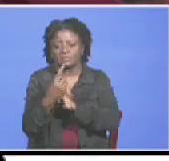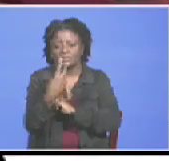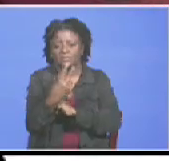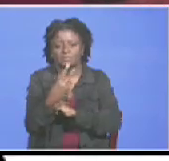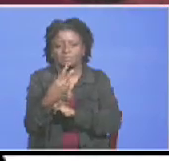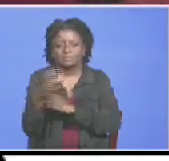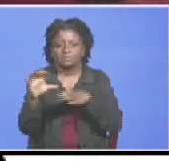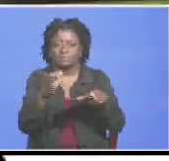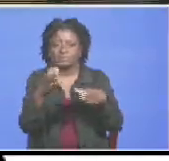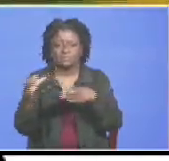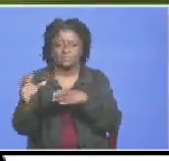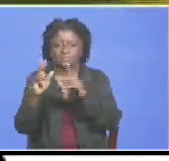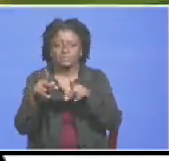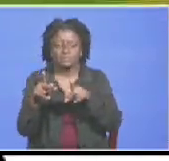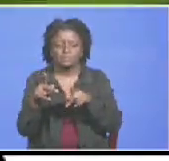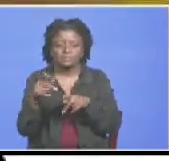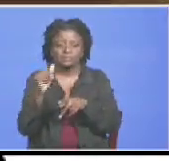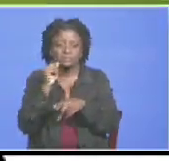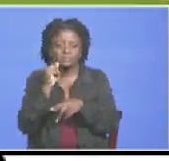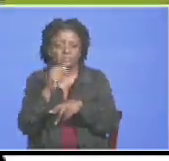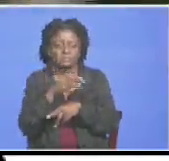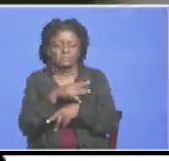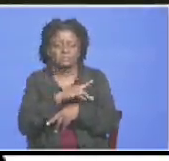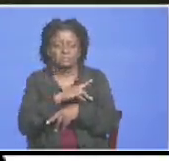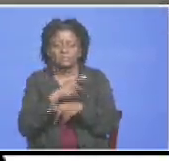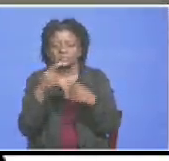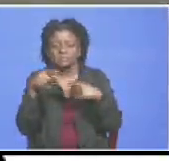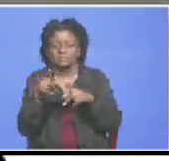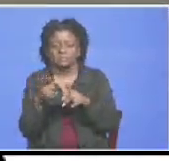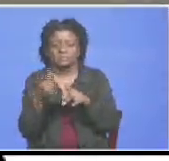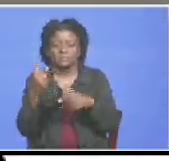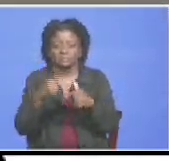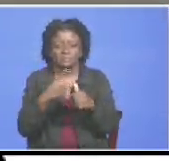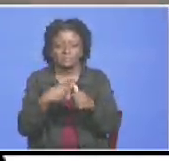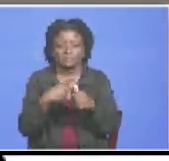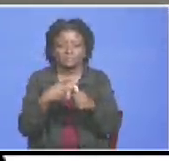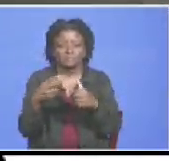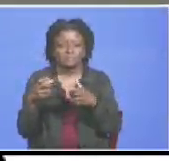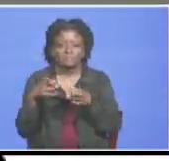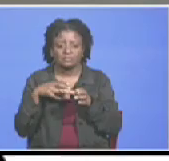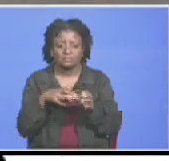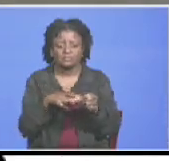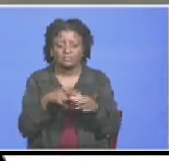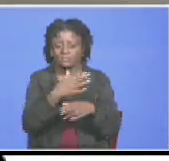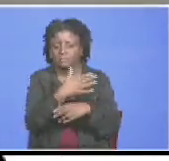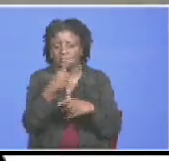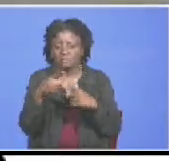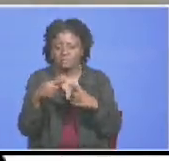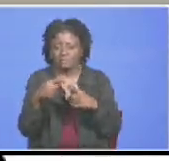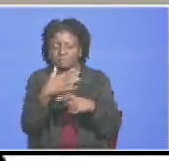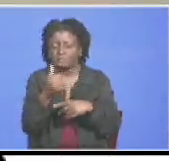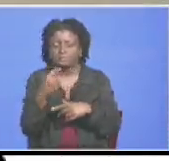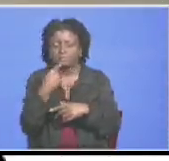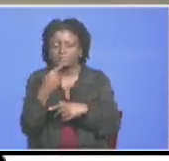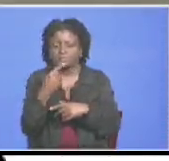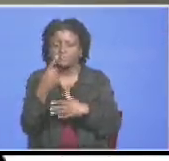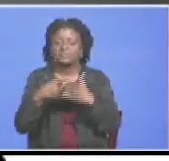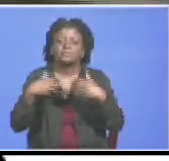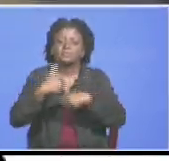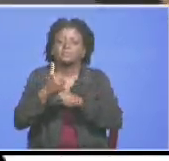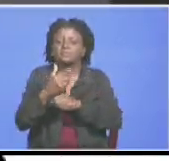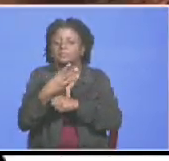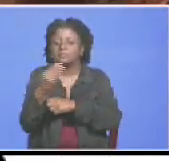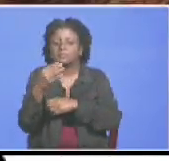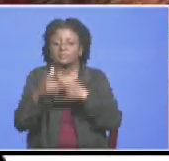and Celia, who went on the first ride with me, the Wheelworm. Then they told me about what made them excited to come